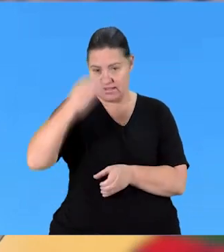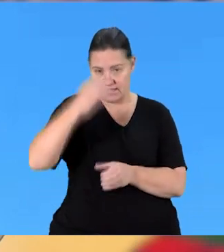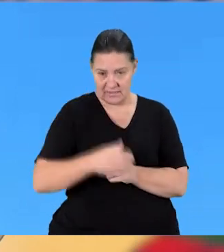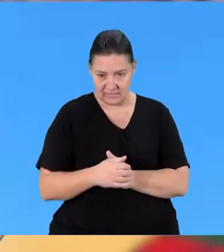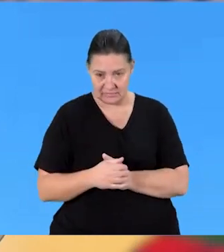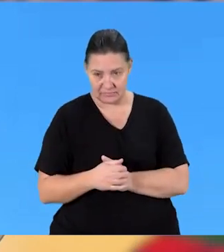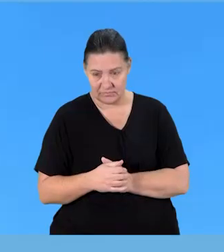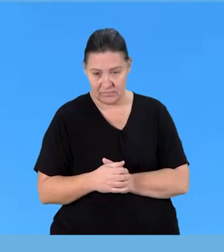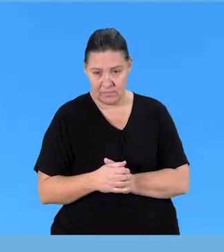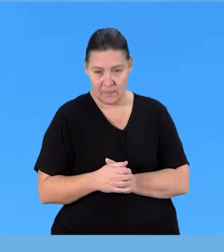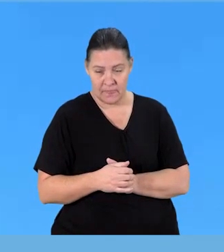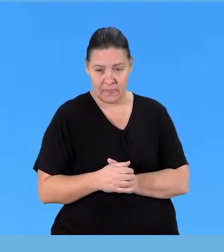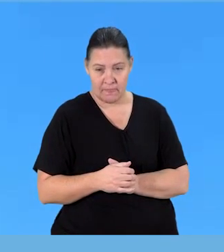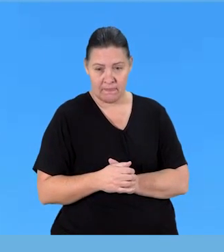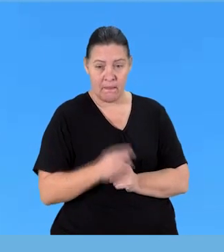reaction flask. Now,